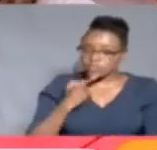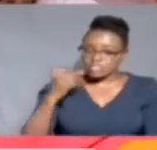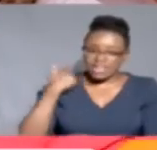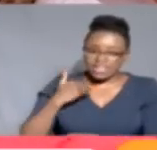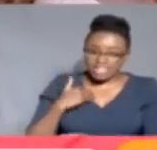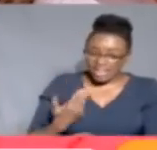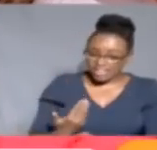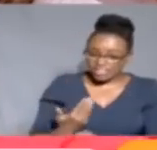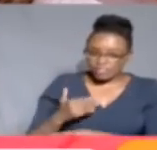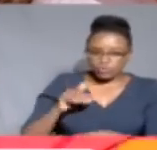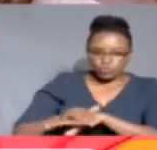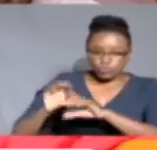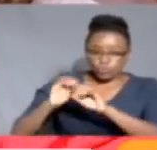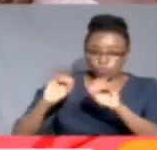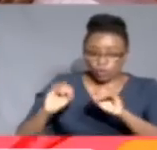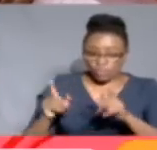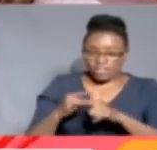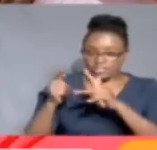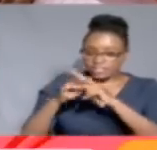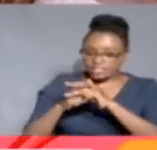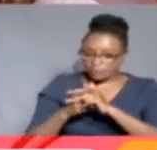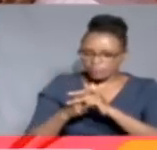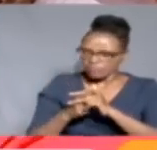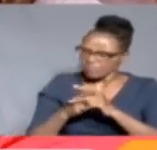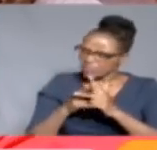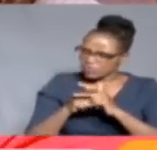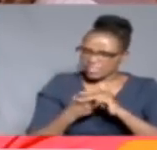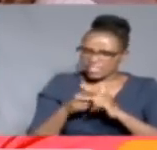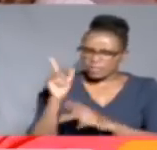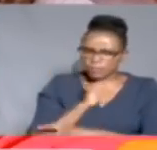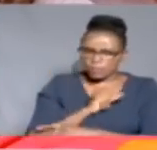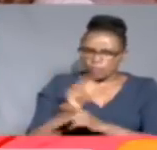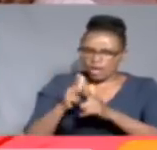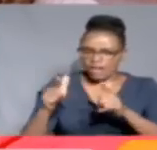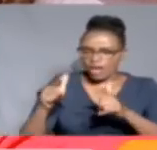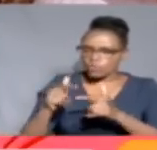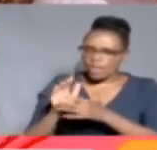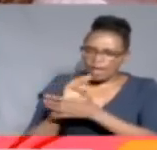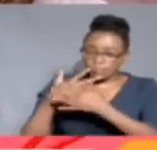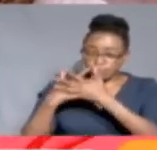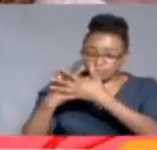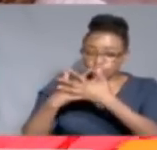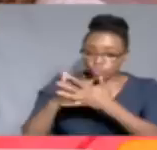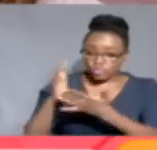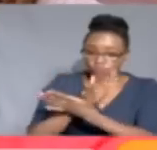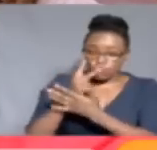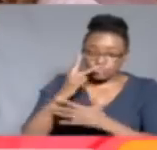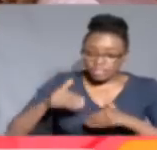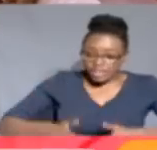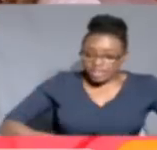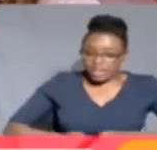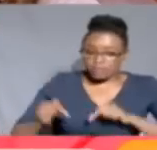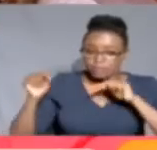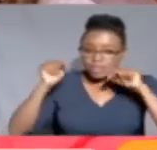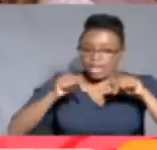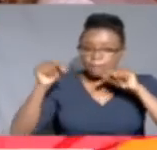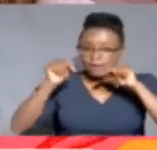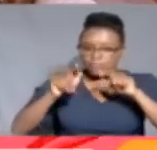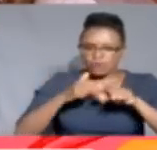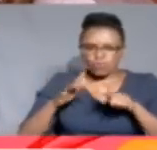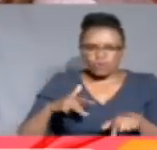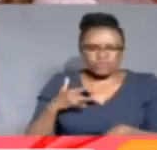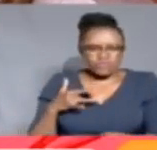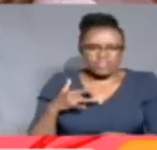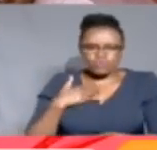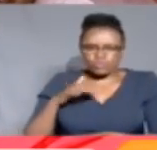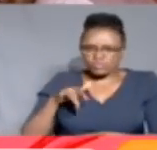our crime is not cool. This is something we started on death row. And we were allowed by the prisons department because we saw the youth were coming in, we